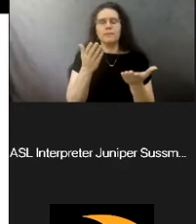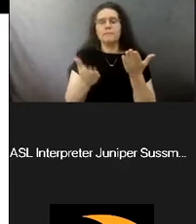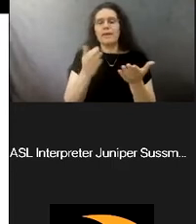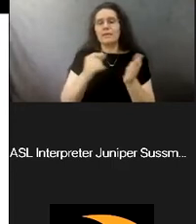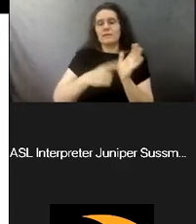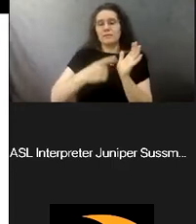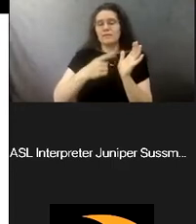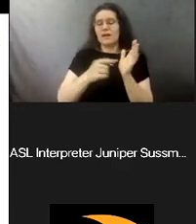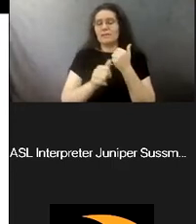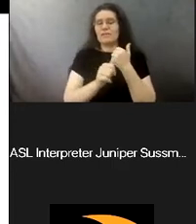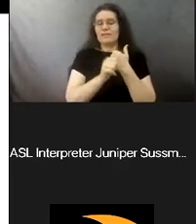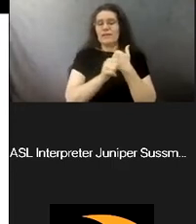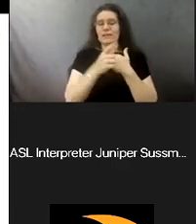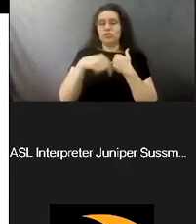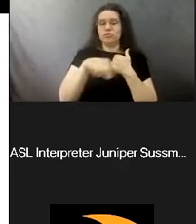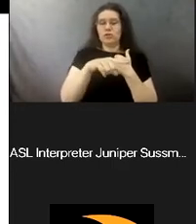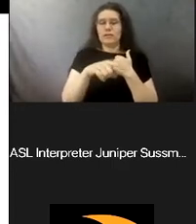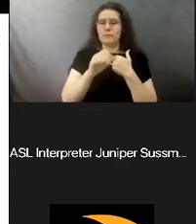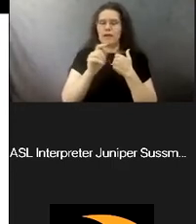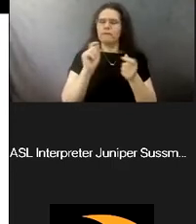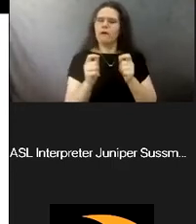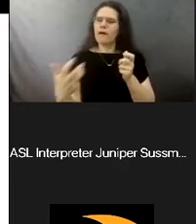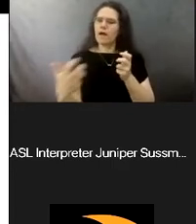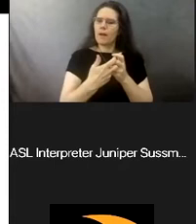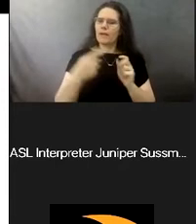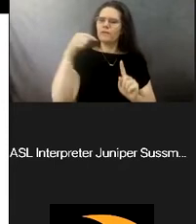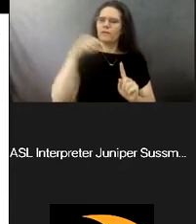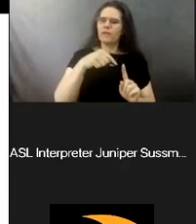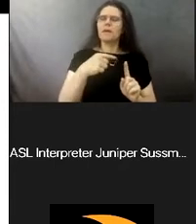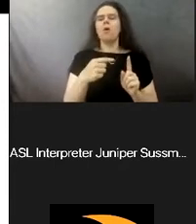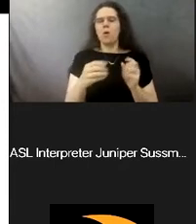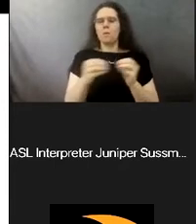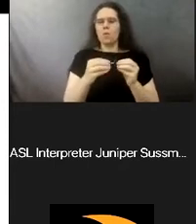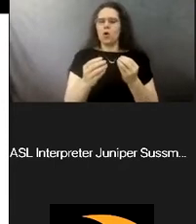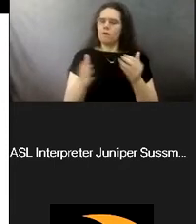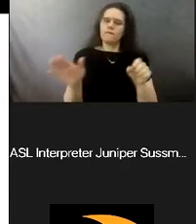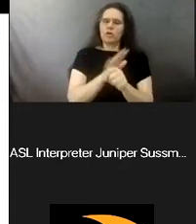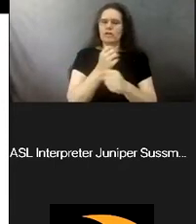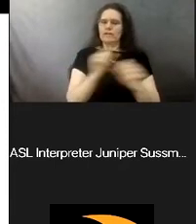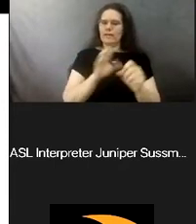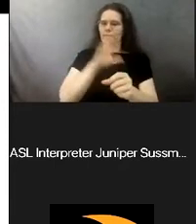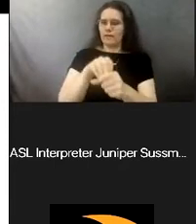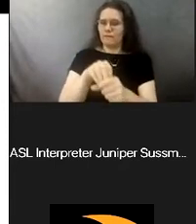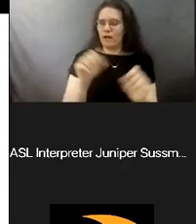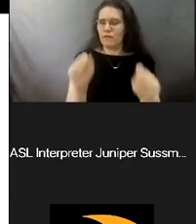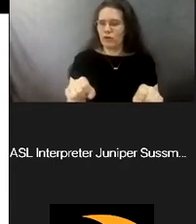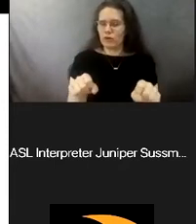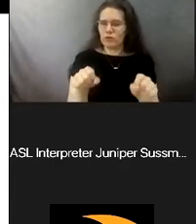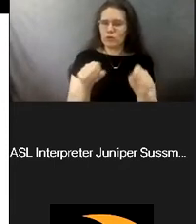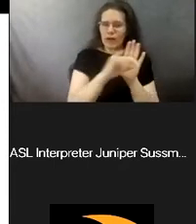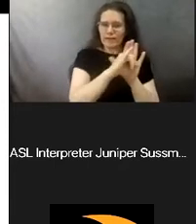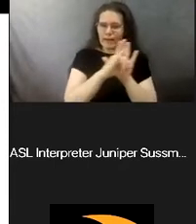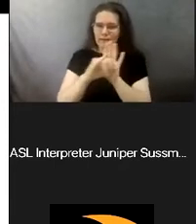place, they would be able to fully participate in a more safe manner. One of the big things that we know that came across with